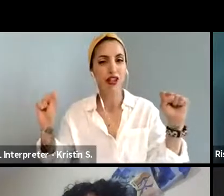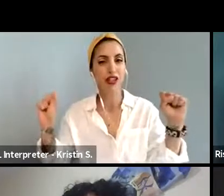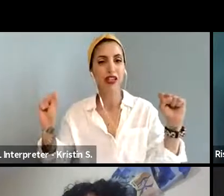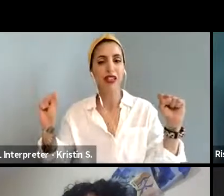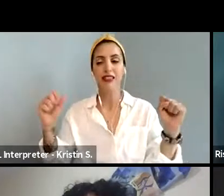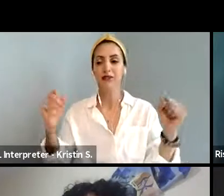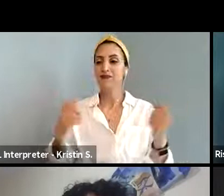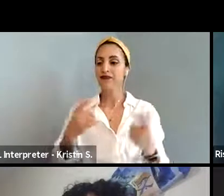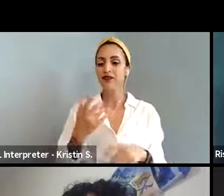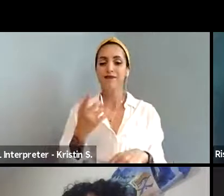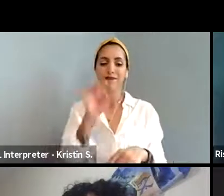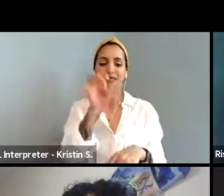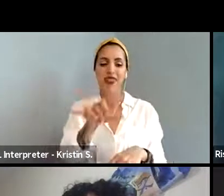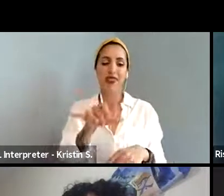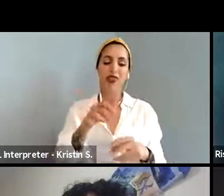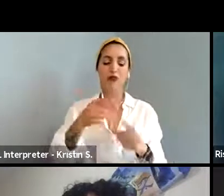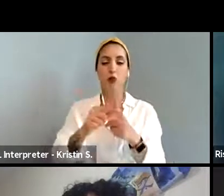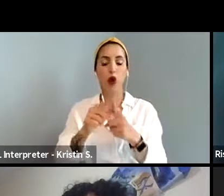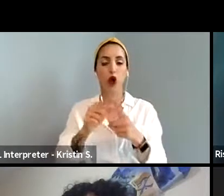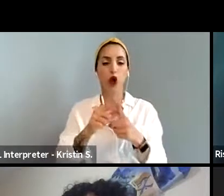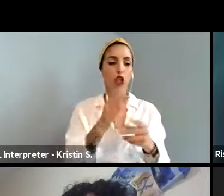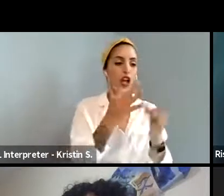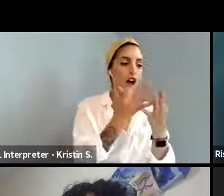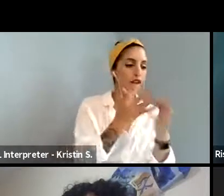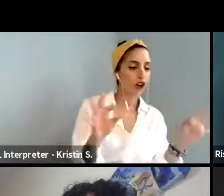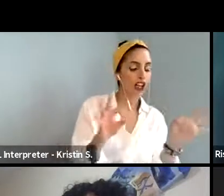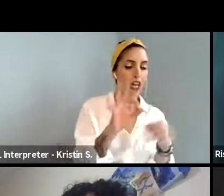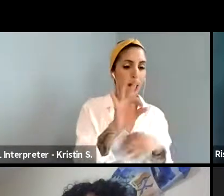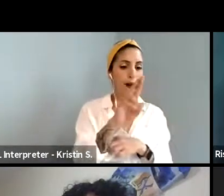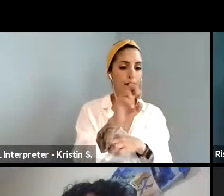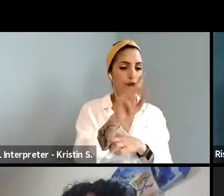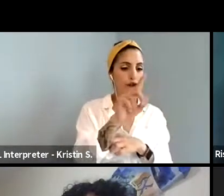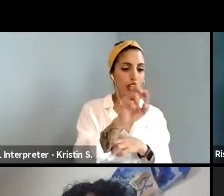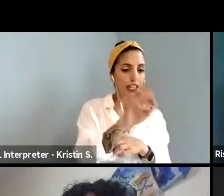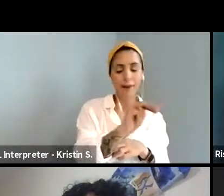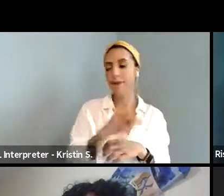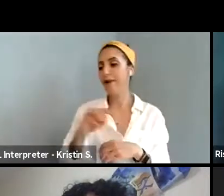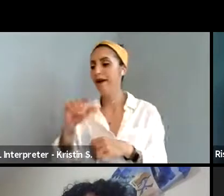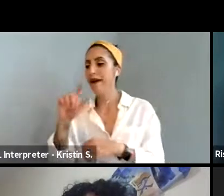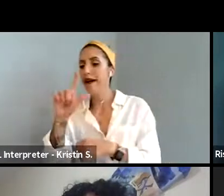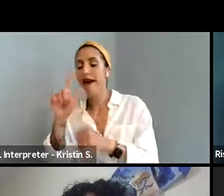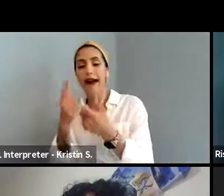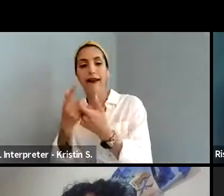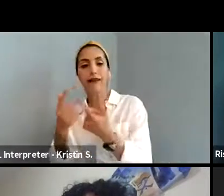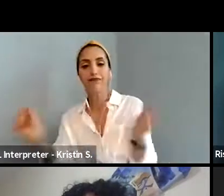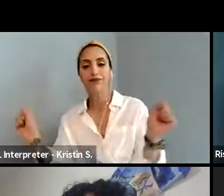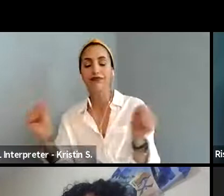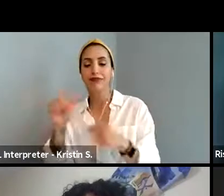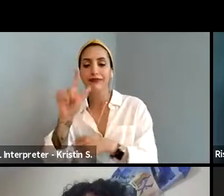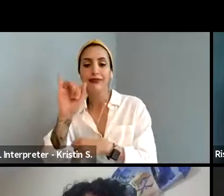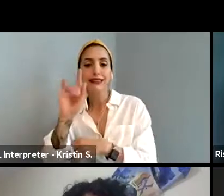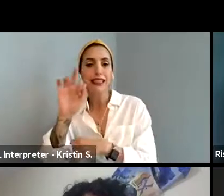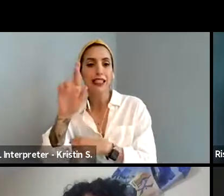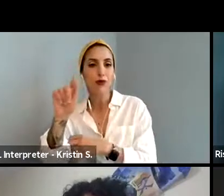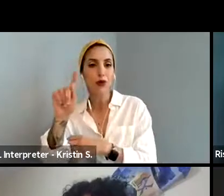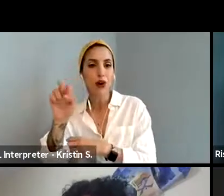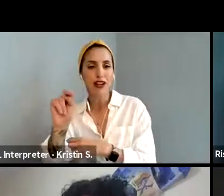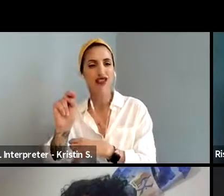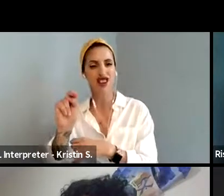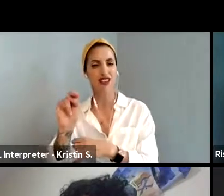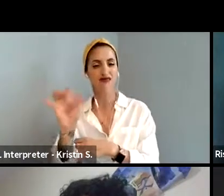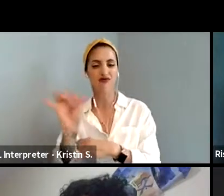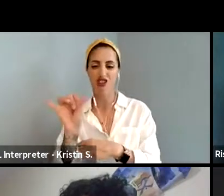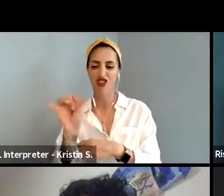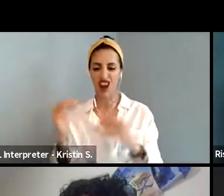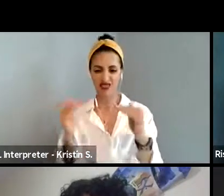and the same for me. And it really was such an important generator in this time